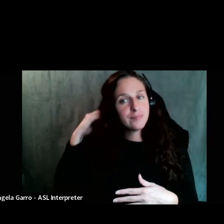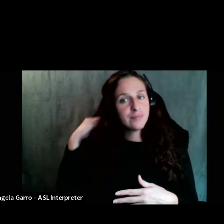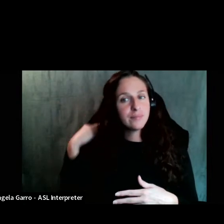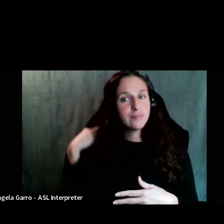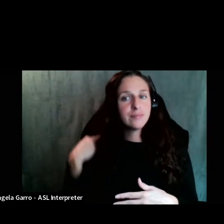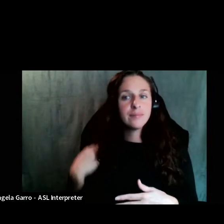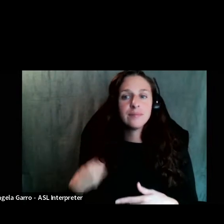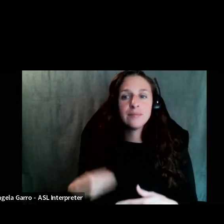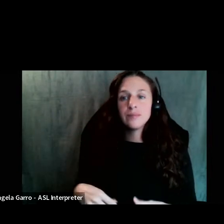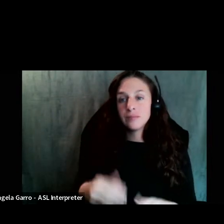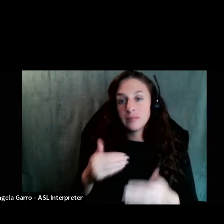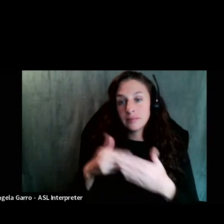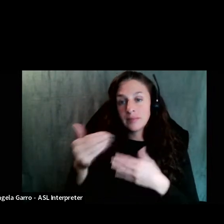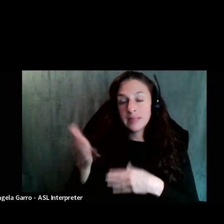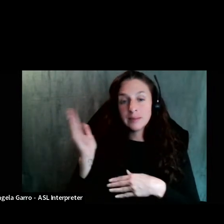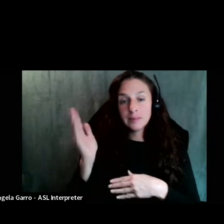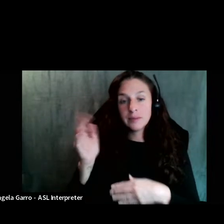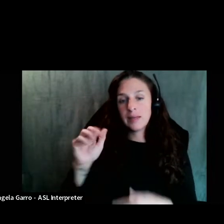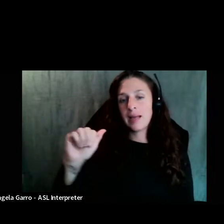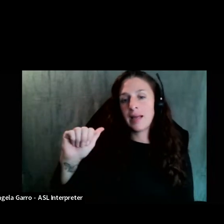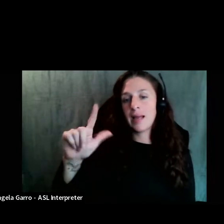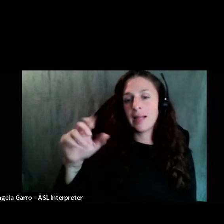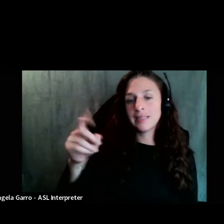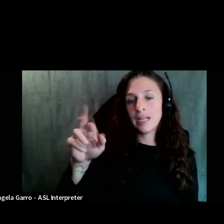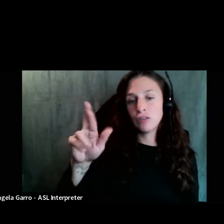Our next speaker is Alexandra Dove.